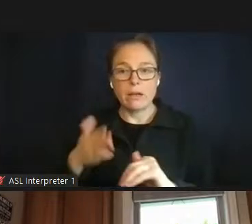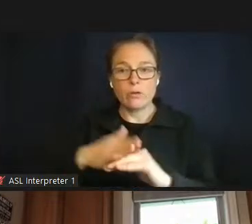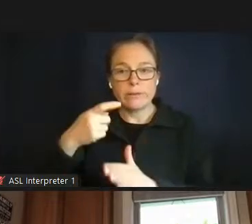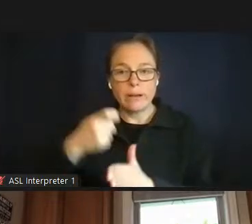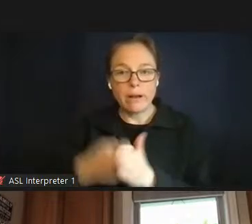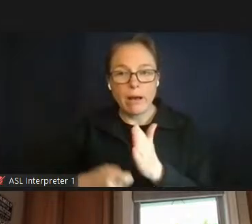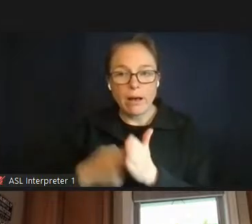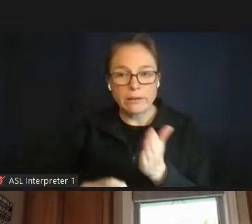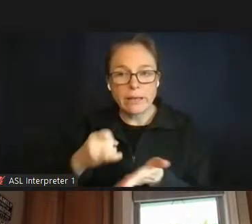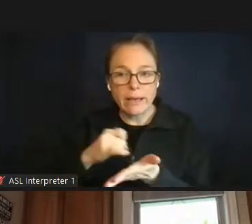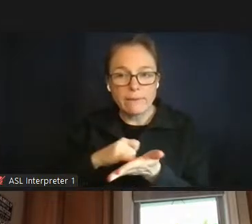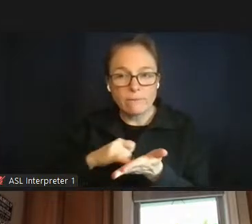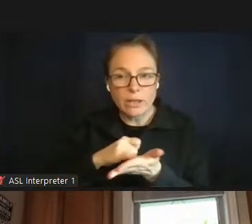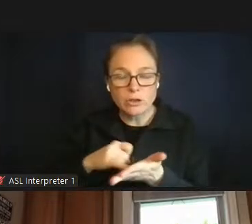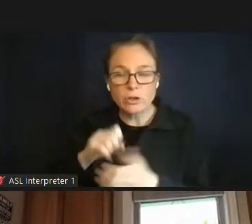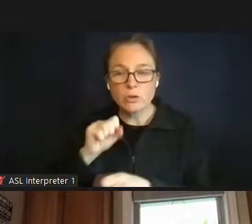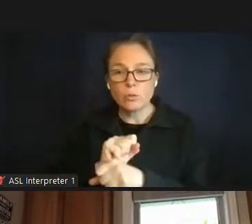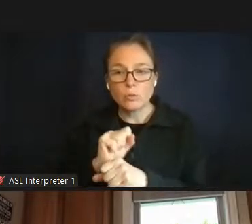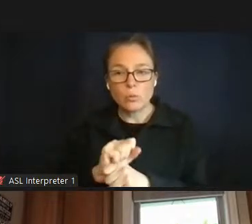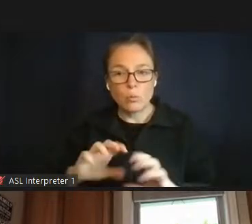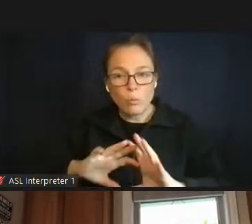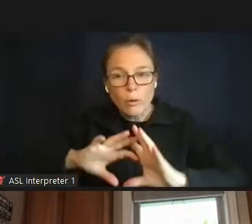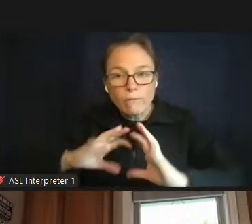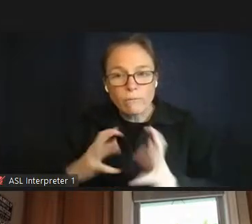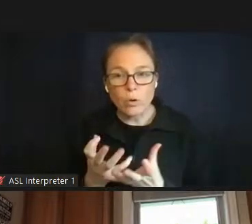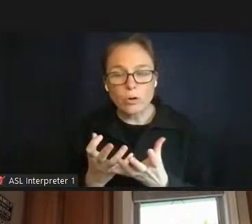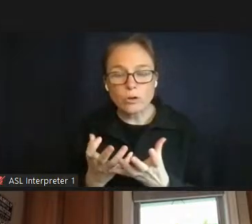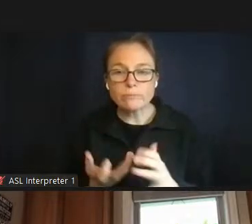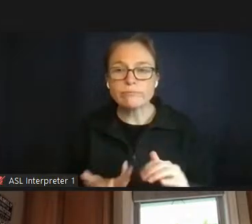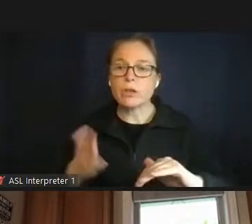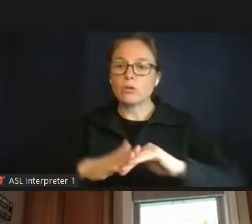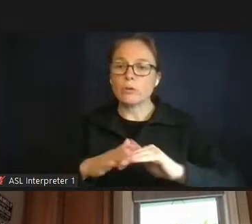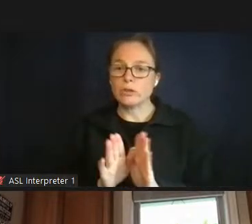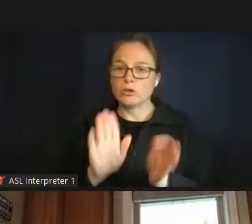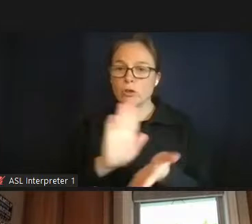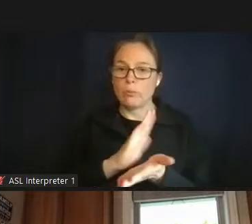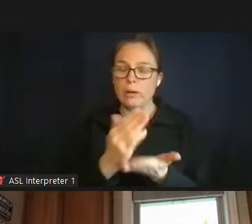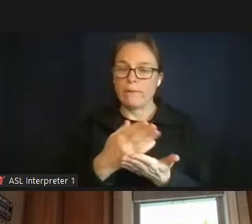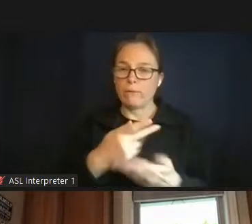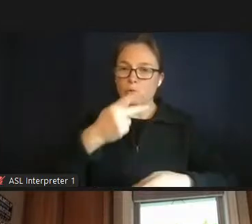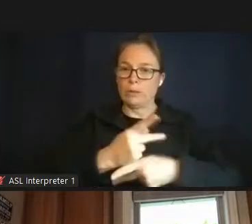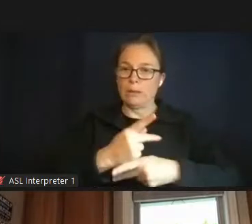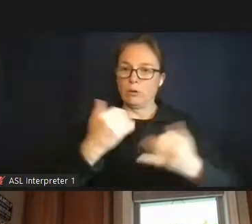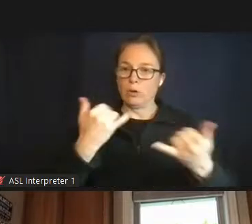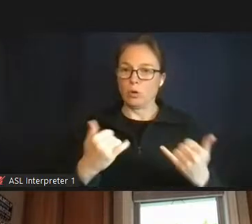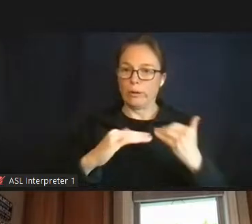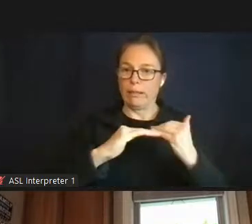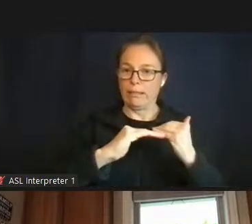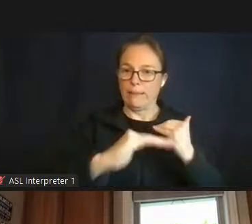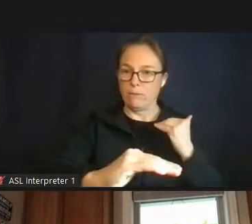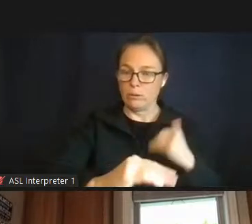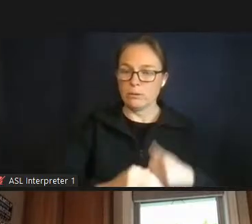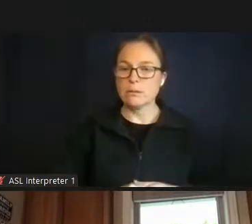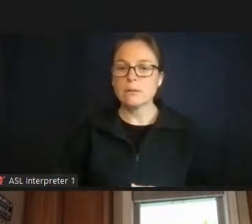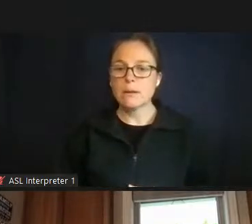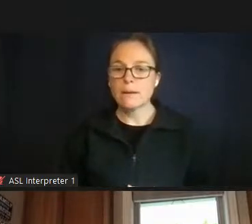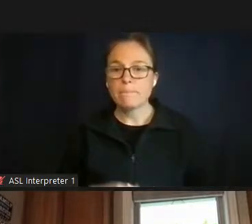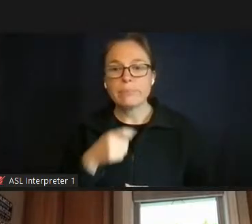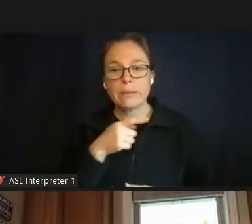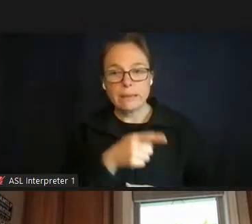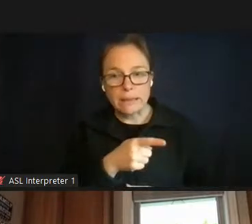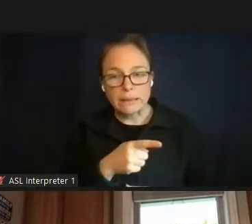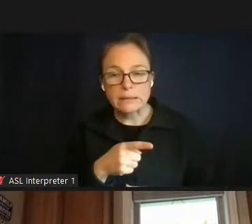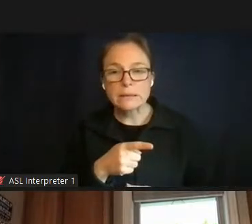and workforce, requires an increase in the general fund just to maintain the current service level, which maintains the reductions that